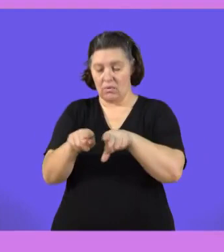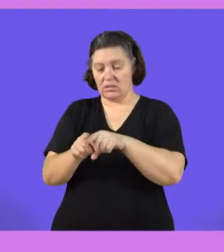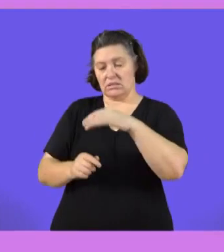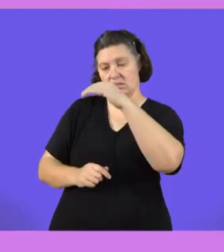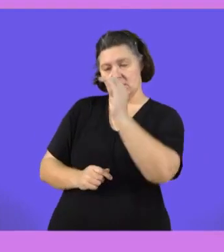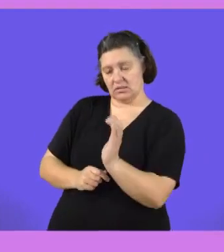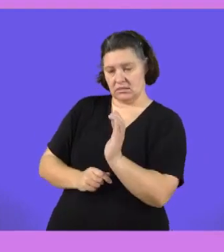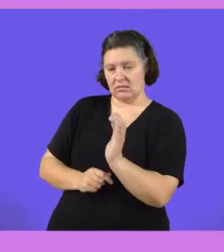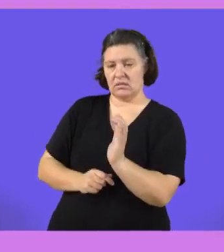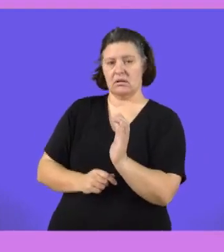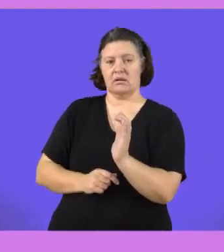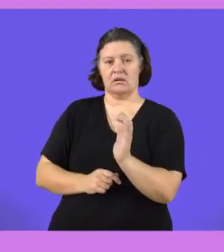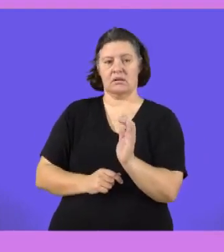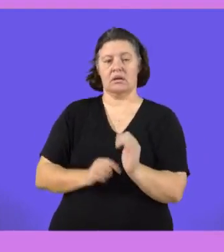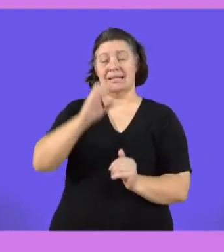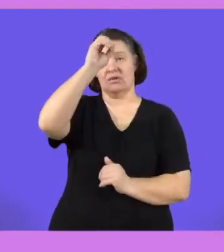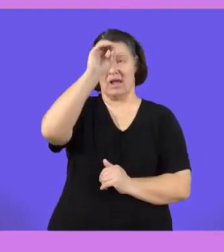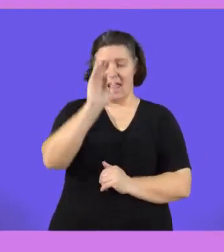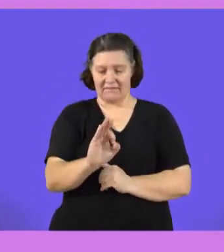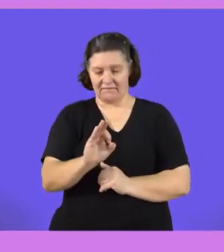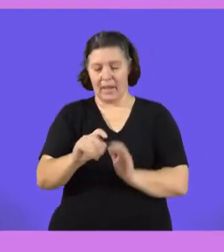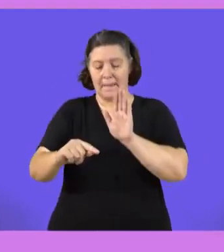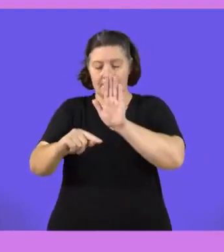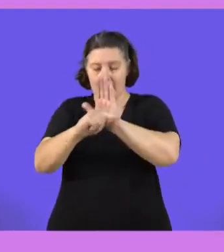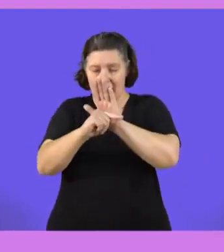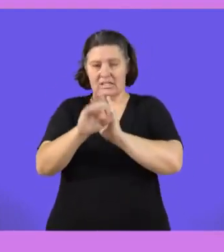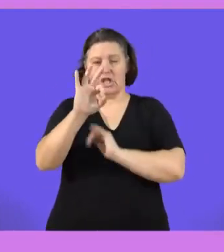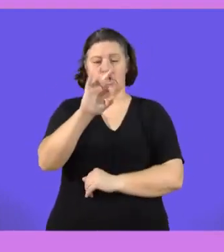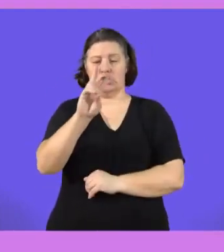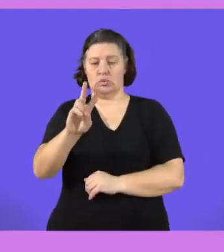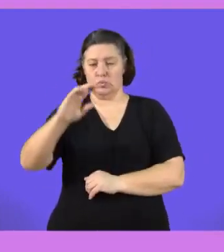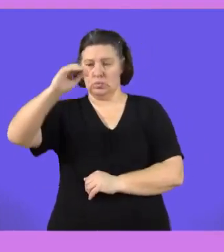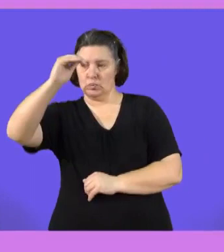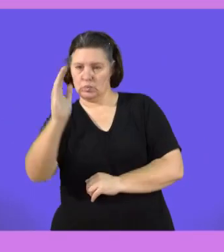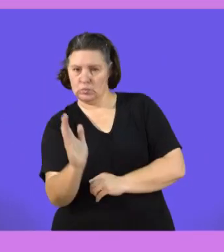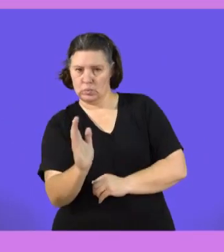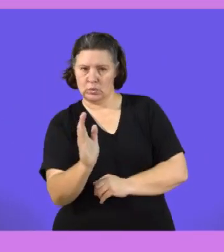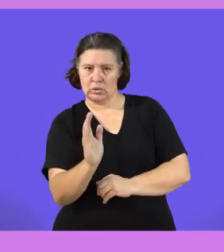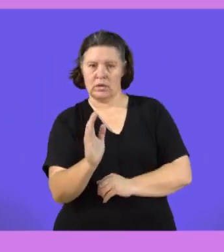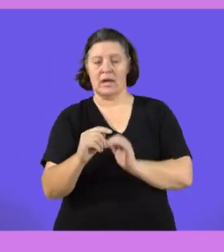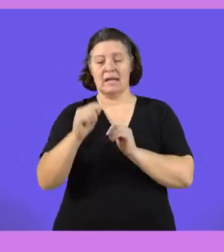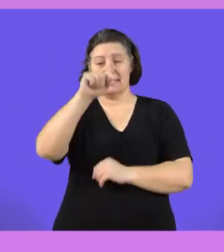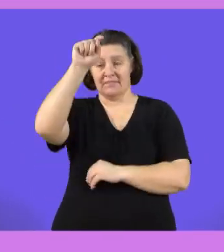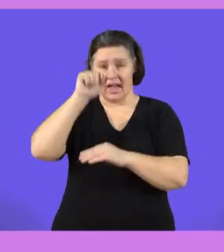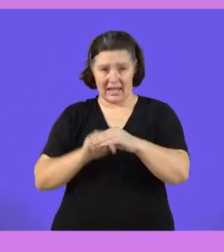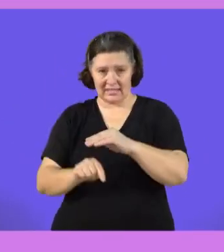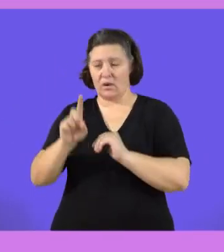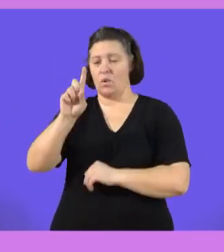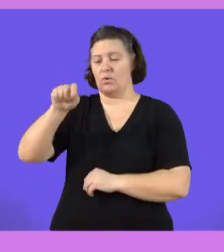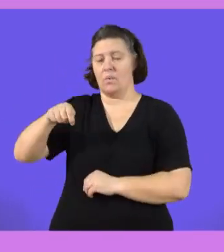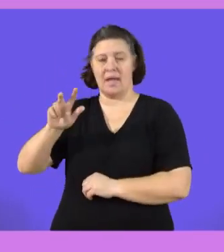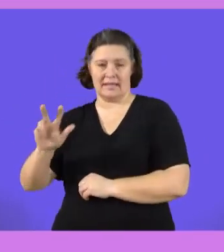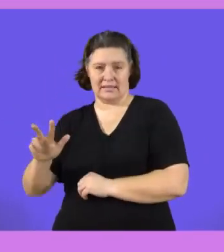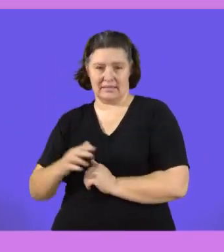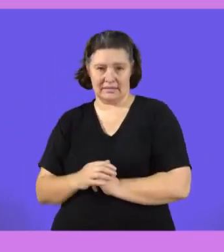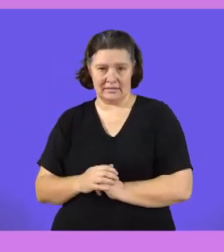bracket, degrees Fahrenheit minus 32 degrees. Then I'll say divide by 1,8.